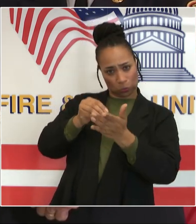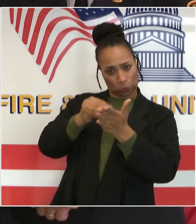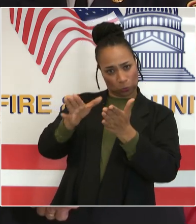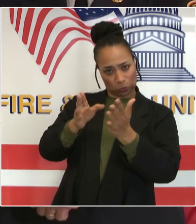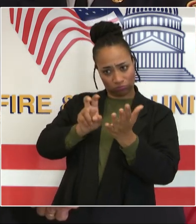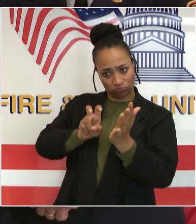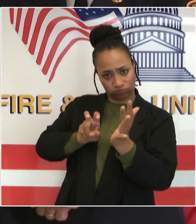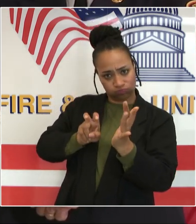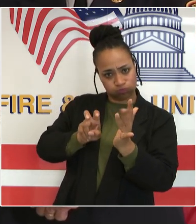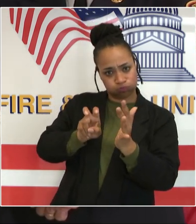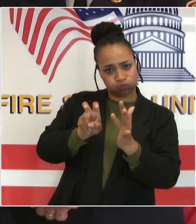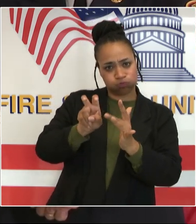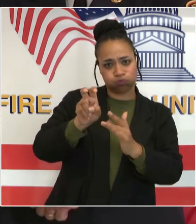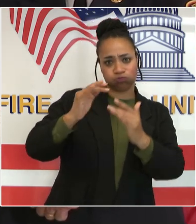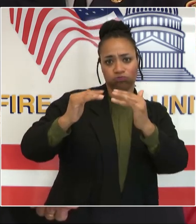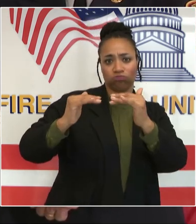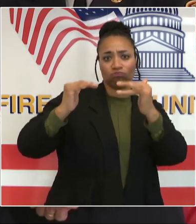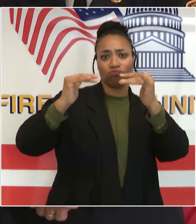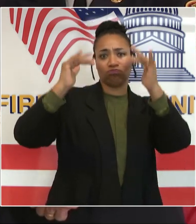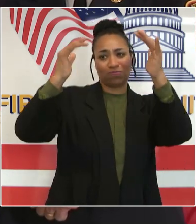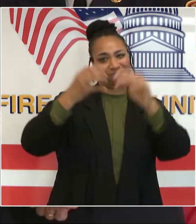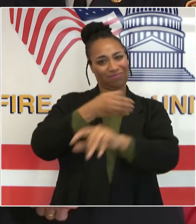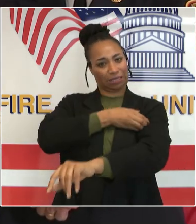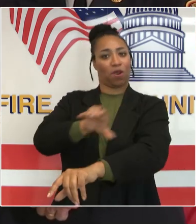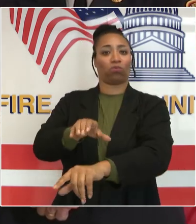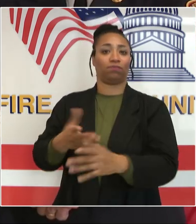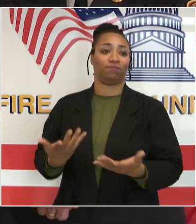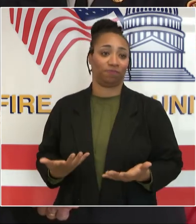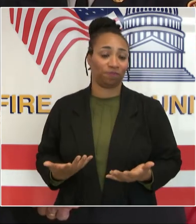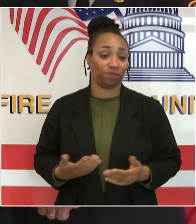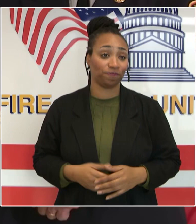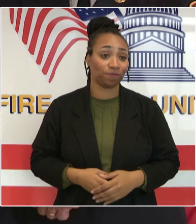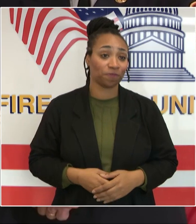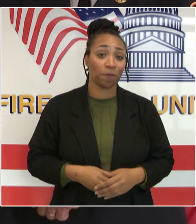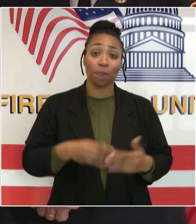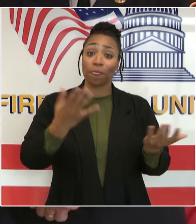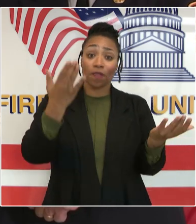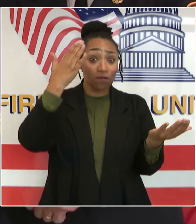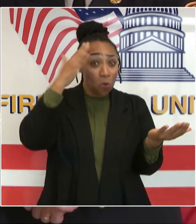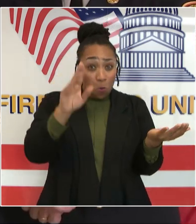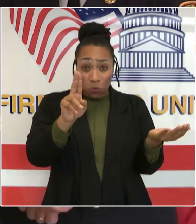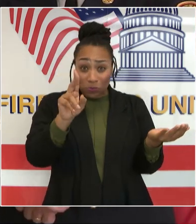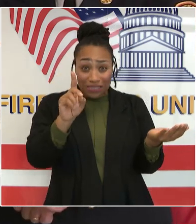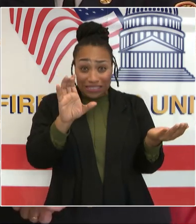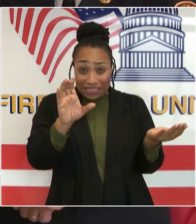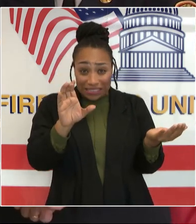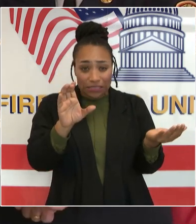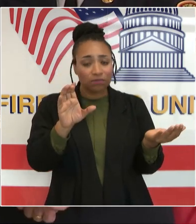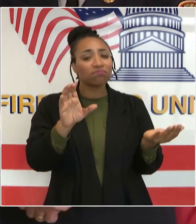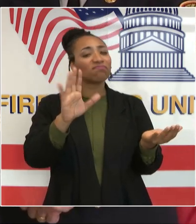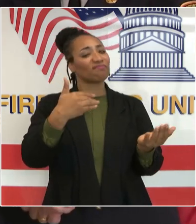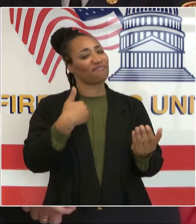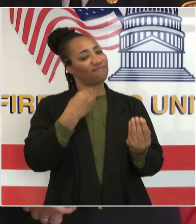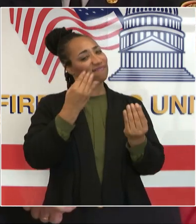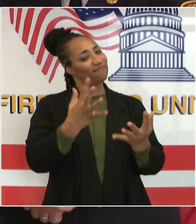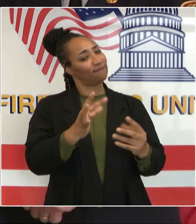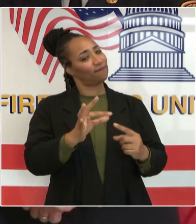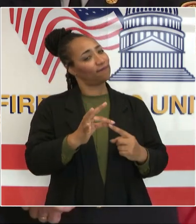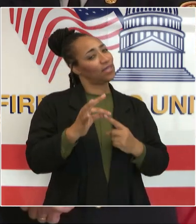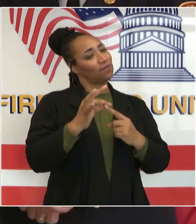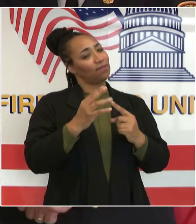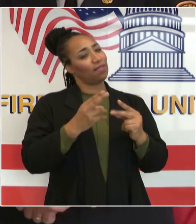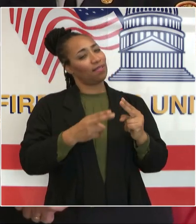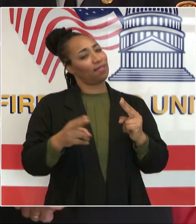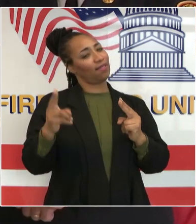with UDC, our institution is truly unique. We're the only public university in the nation's capital,